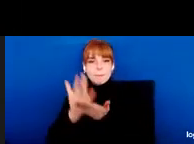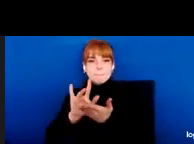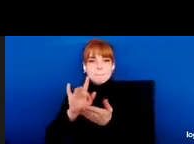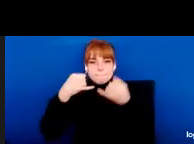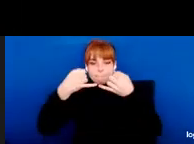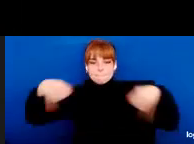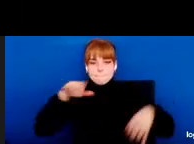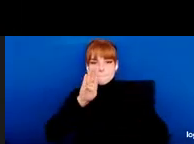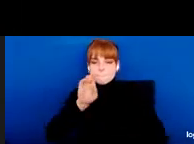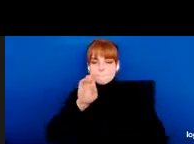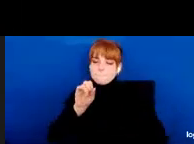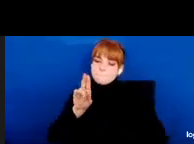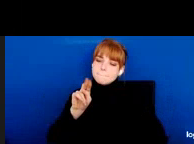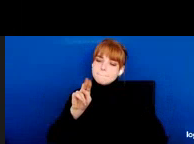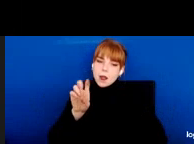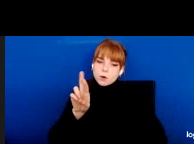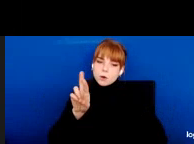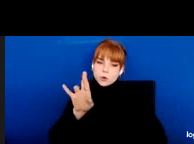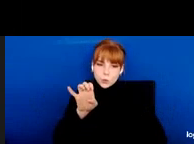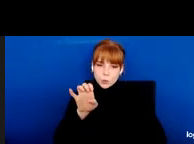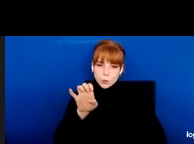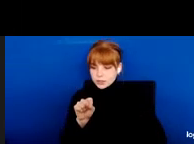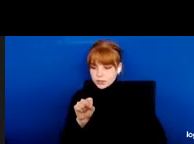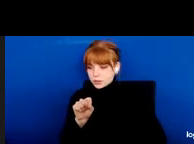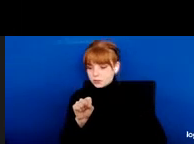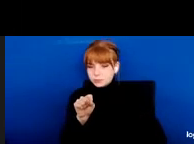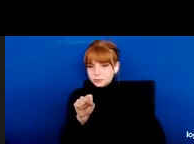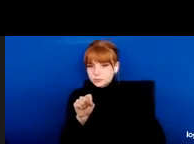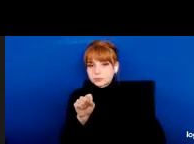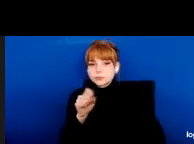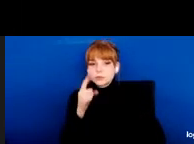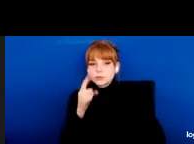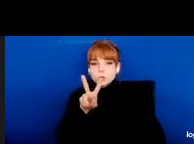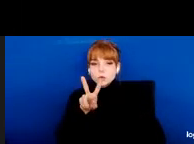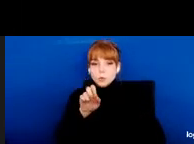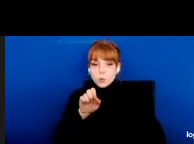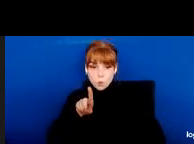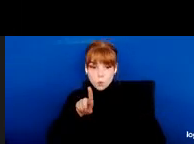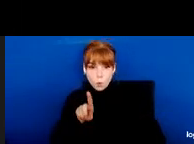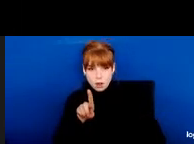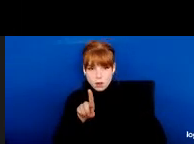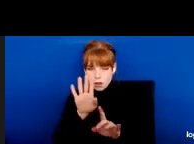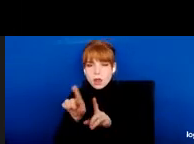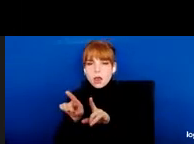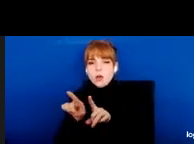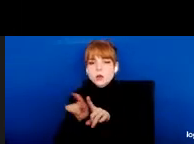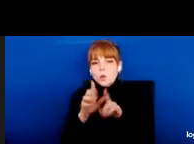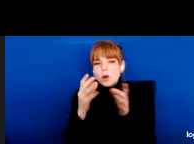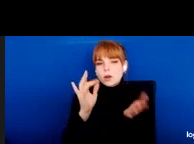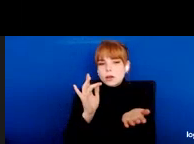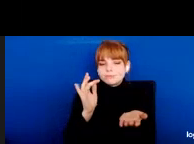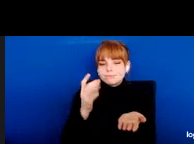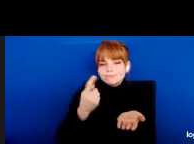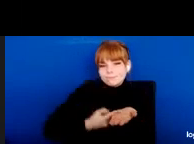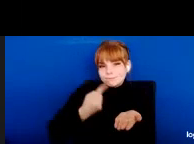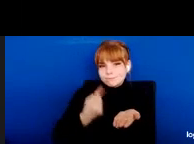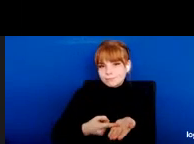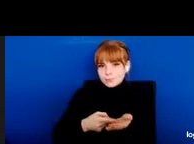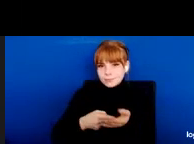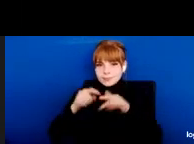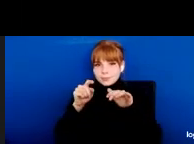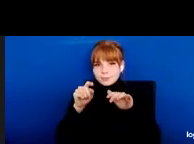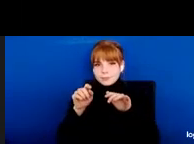to briefly touch on just so I can build on it with 2.1 is related to keyboard focus. So in version 2.0 of